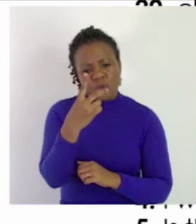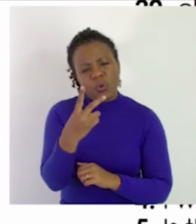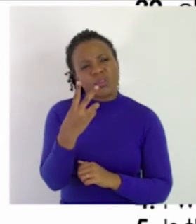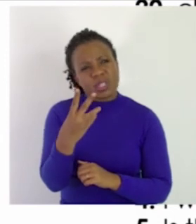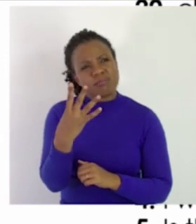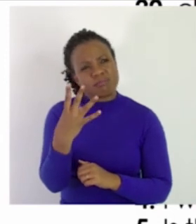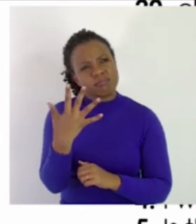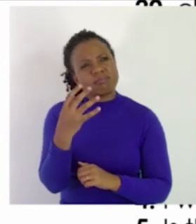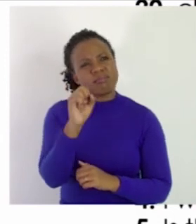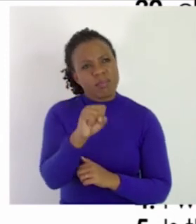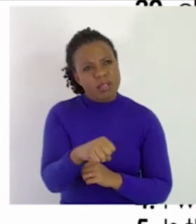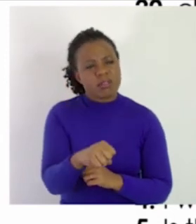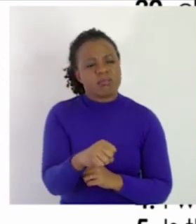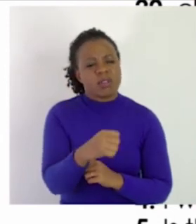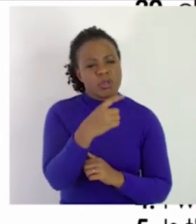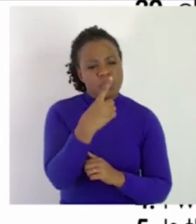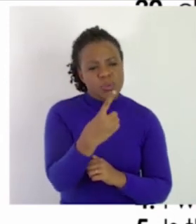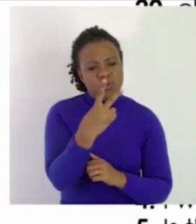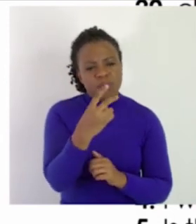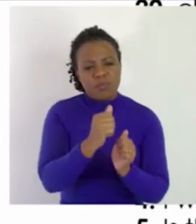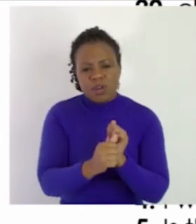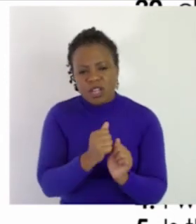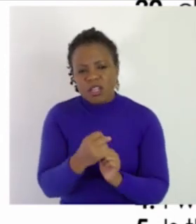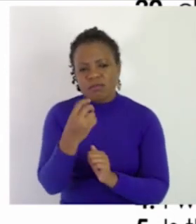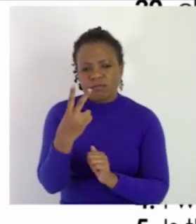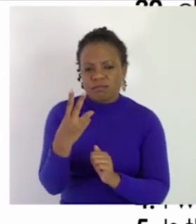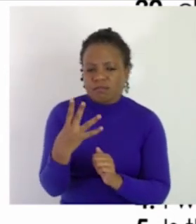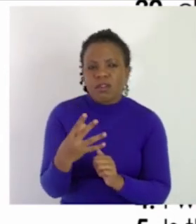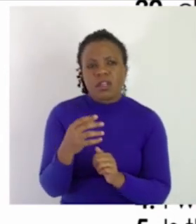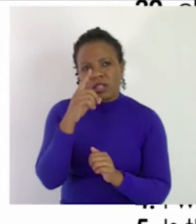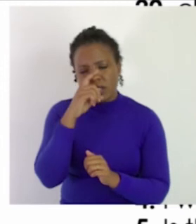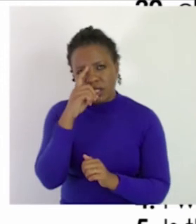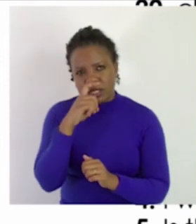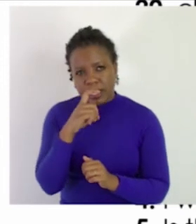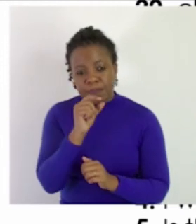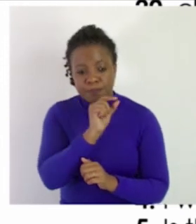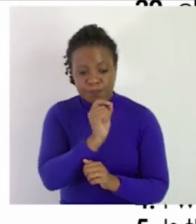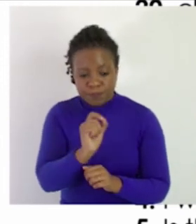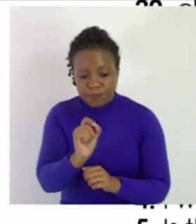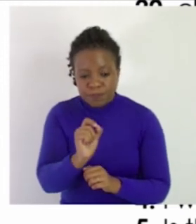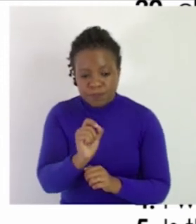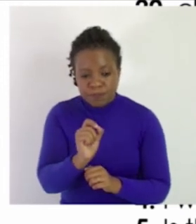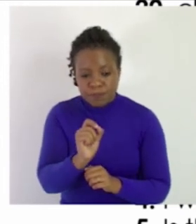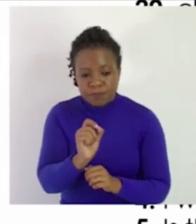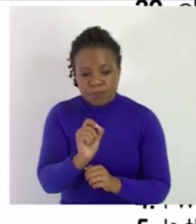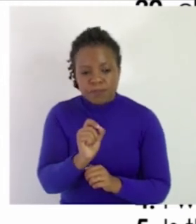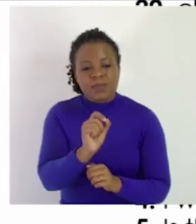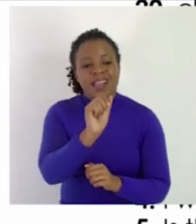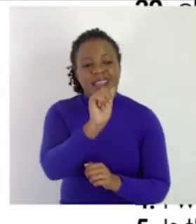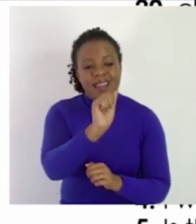3 brothers, 4 brothers. So, for that sentence, you'd rather say, have you got